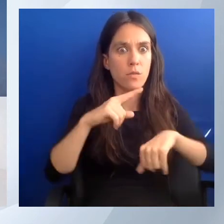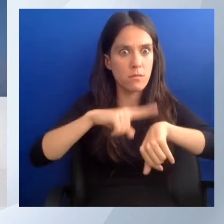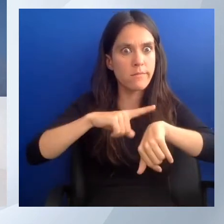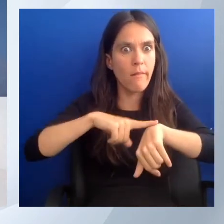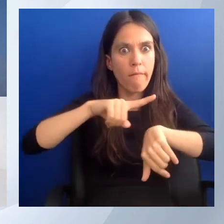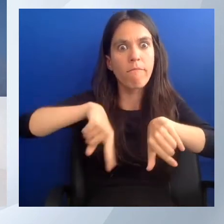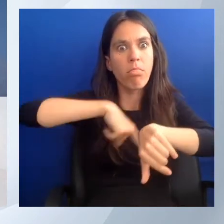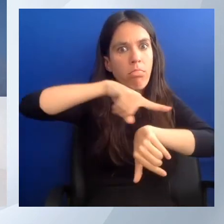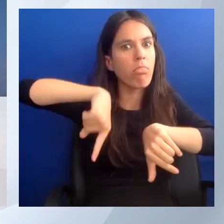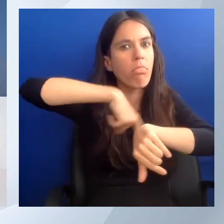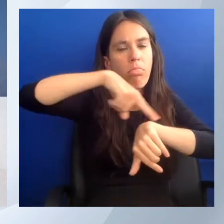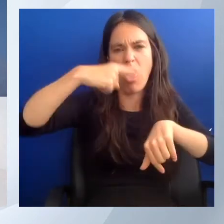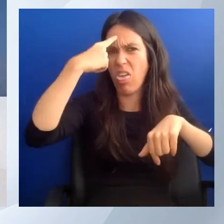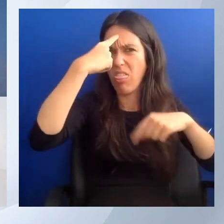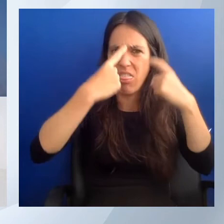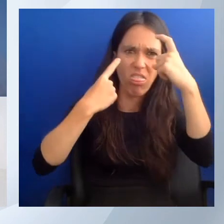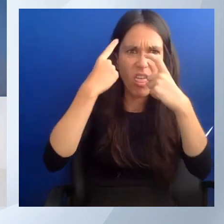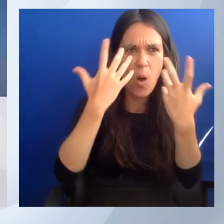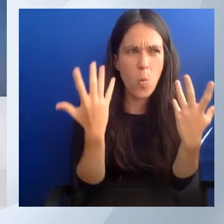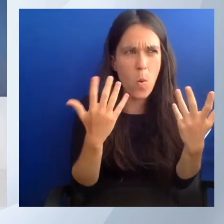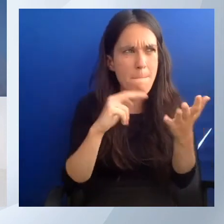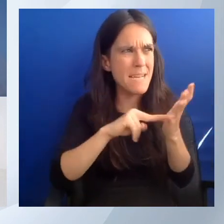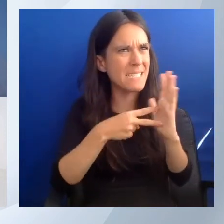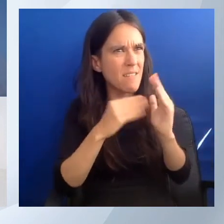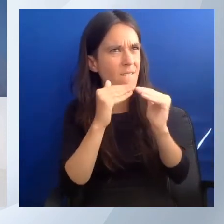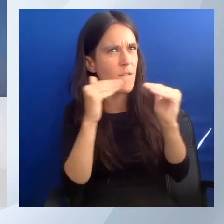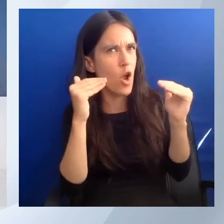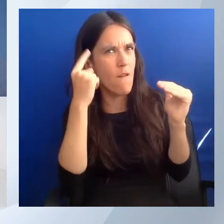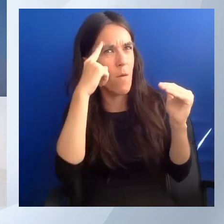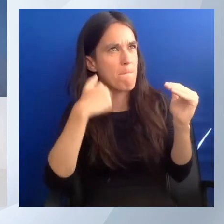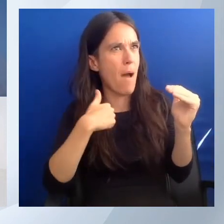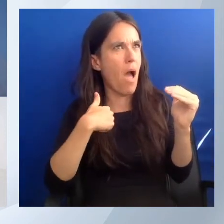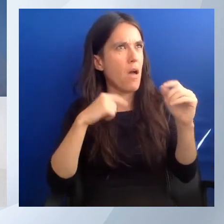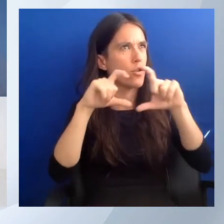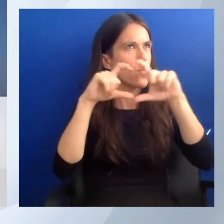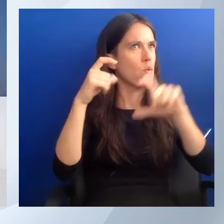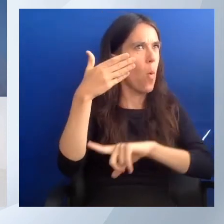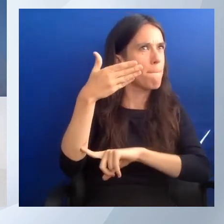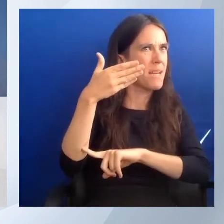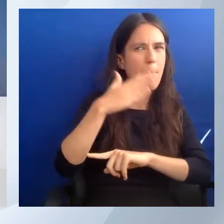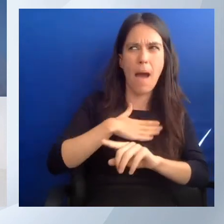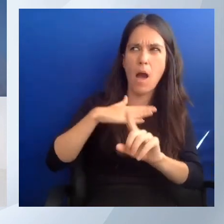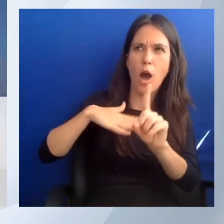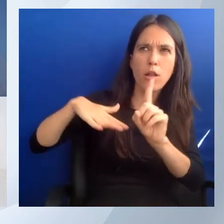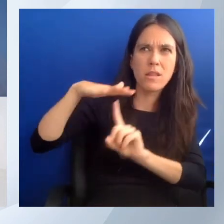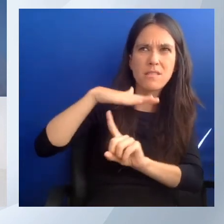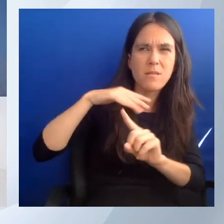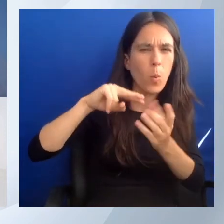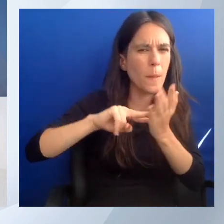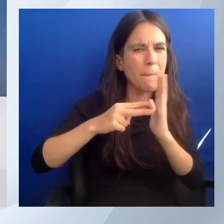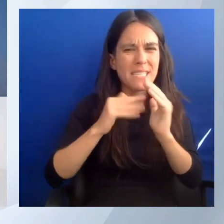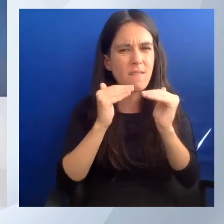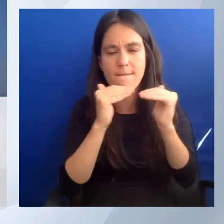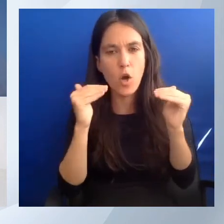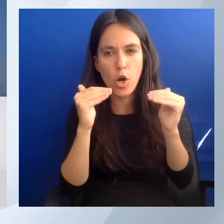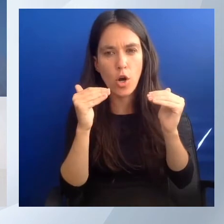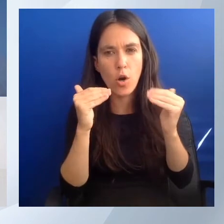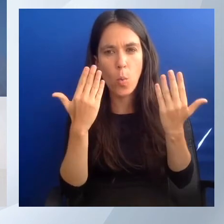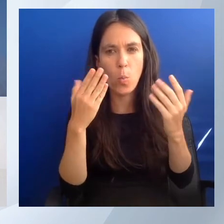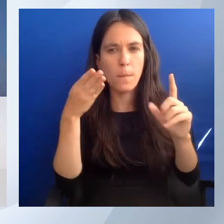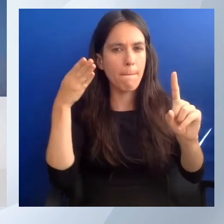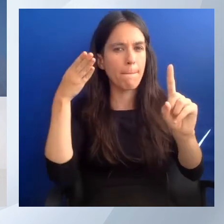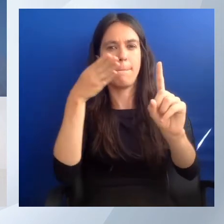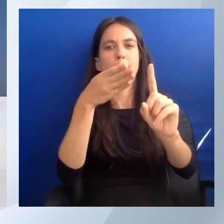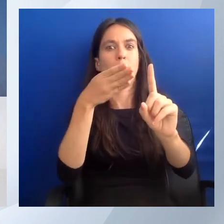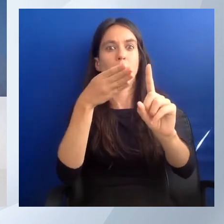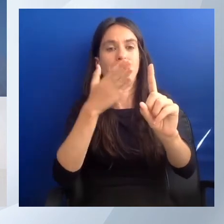thinking about what is unfairness for my company? What does that mean in my context? What's actually the purpose of my model? And